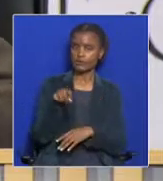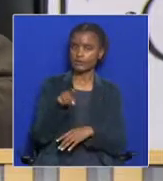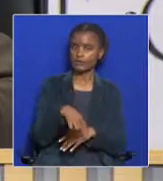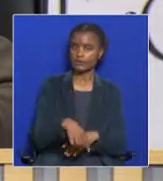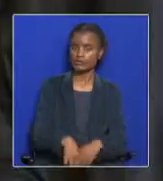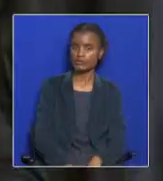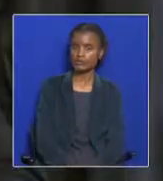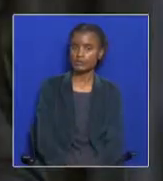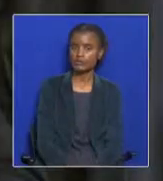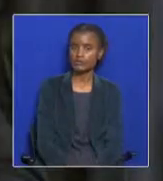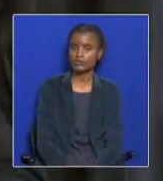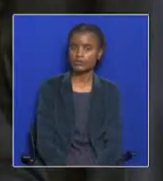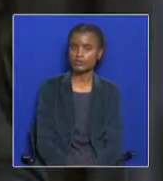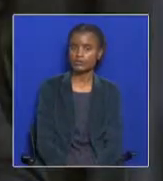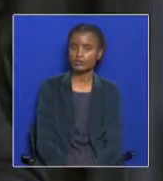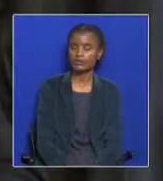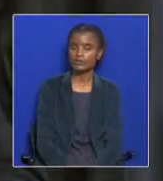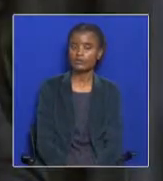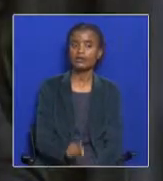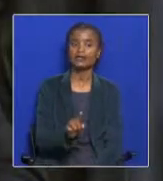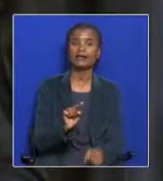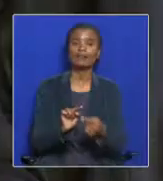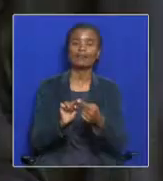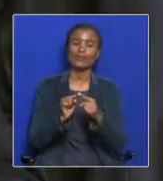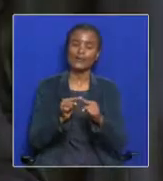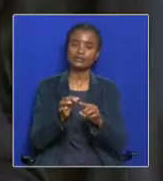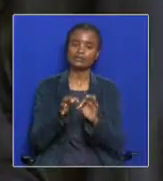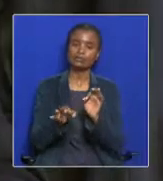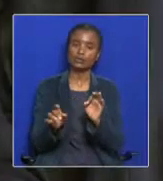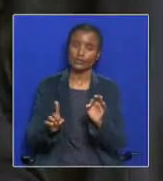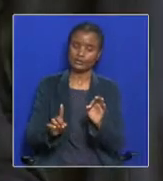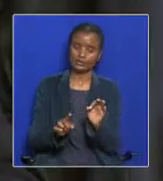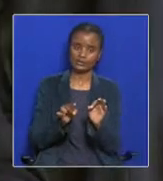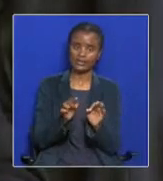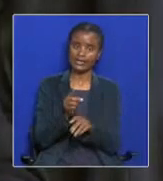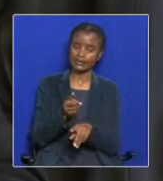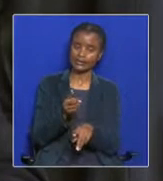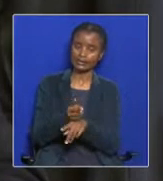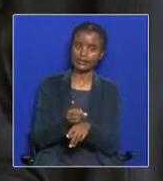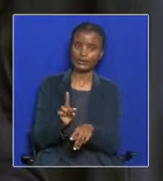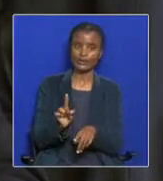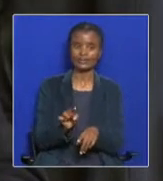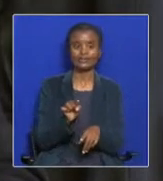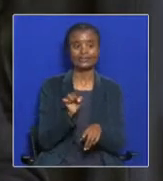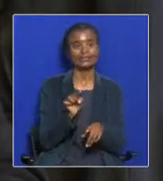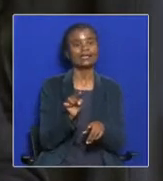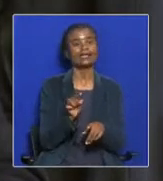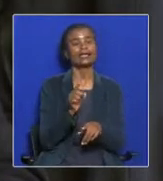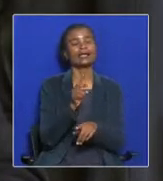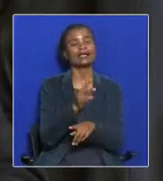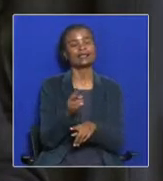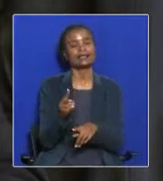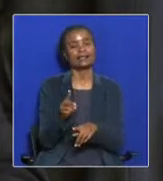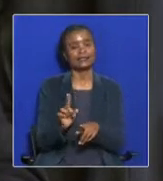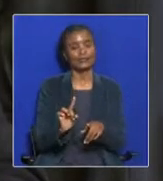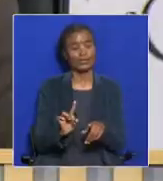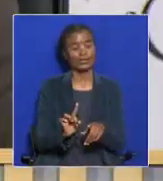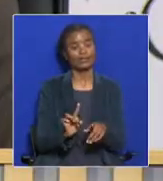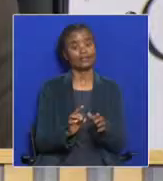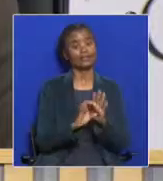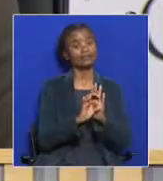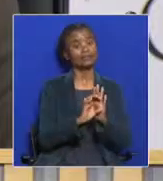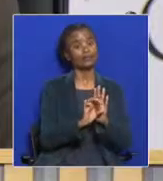The simple point I'm making yet again is this is another instance where the contents of